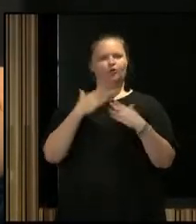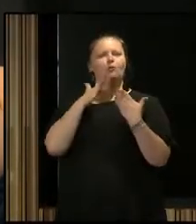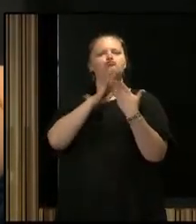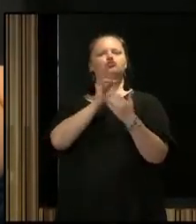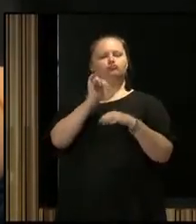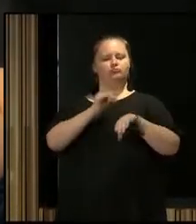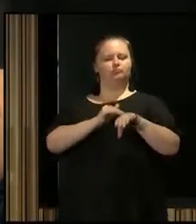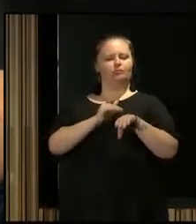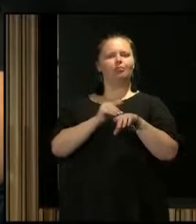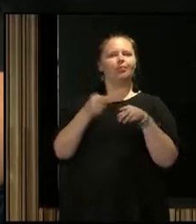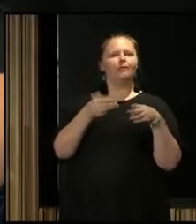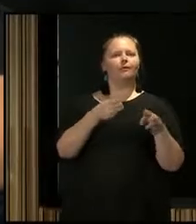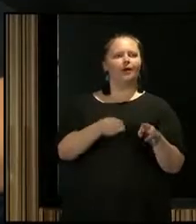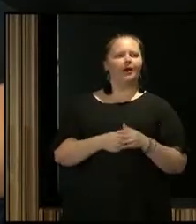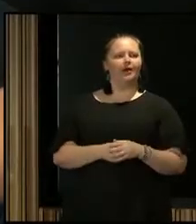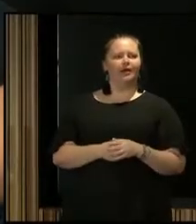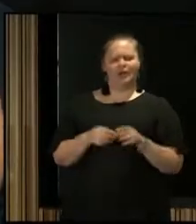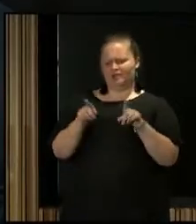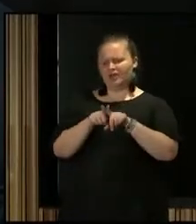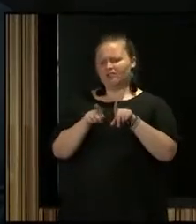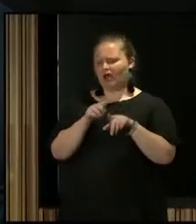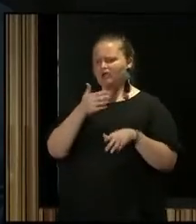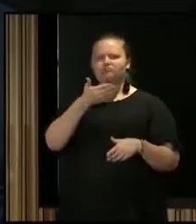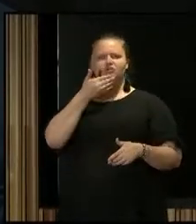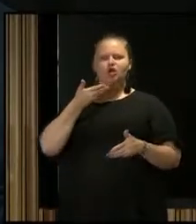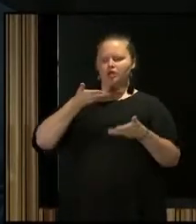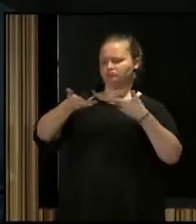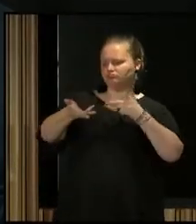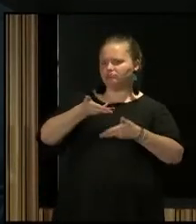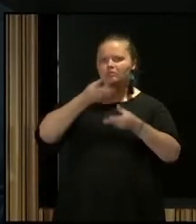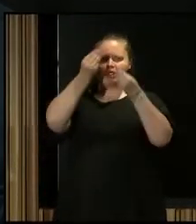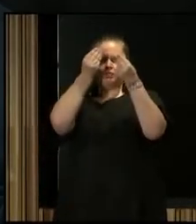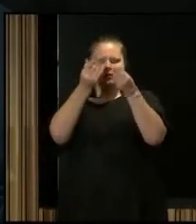in that way, like treat people just as a regular friendly conversation and let them know